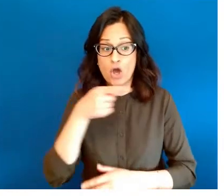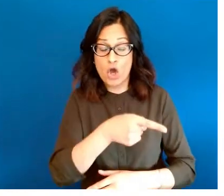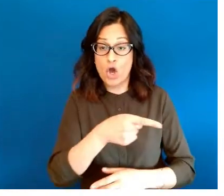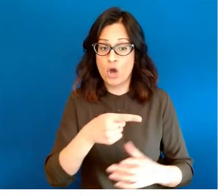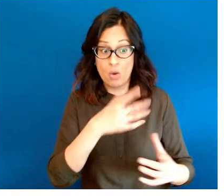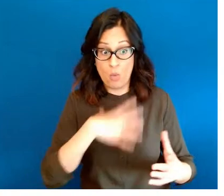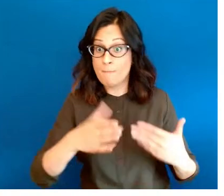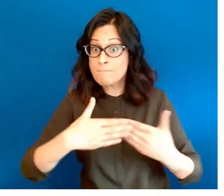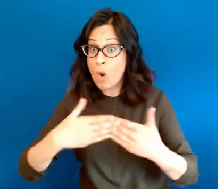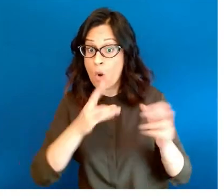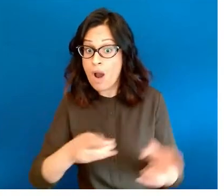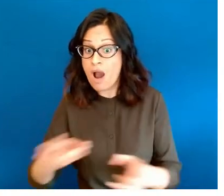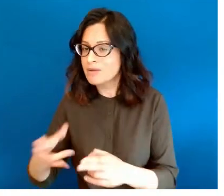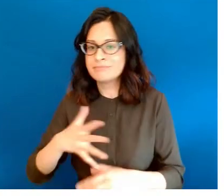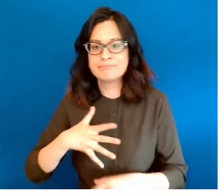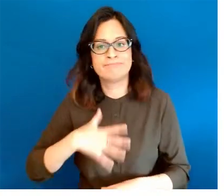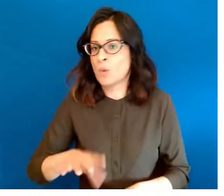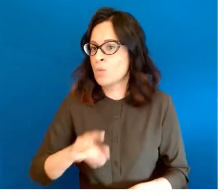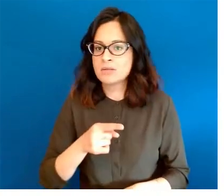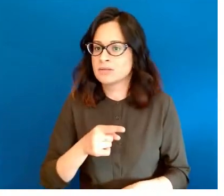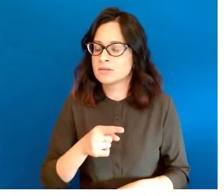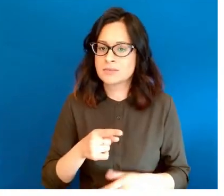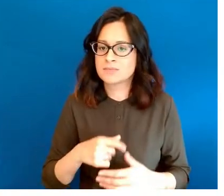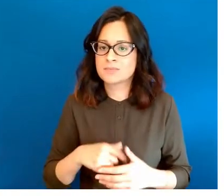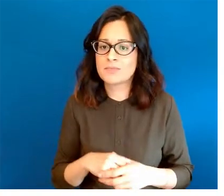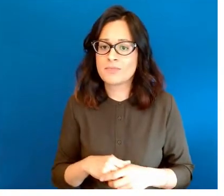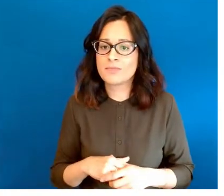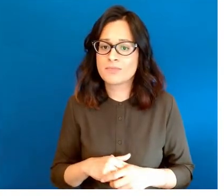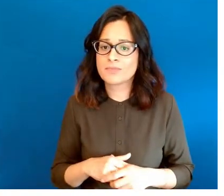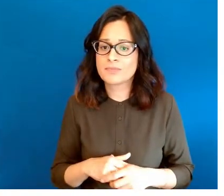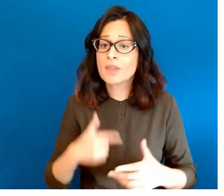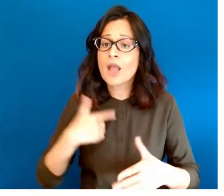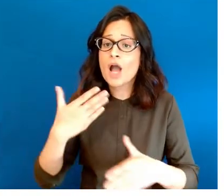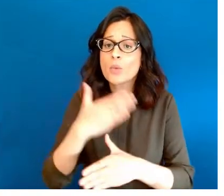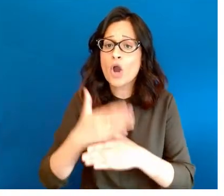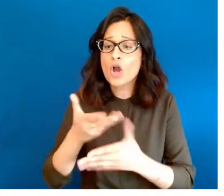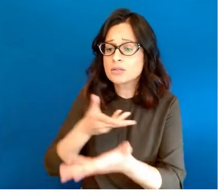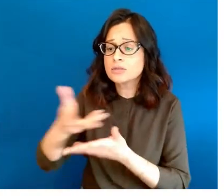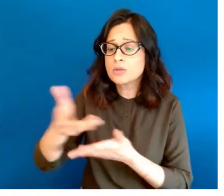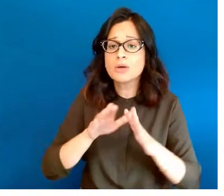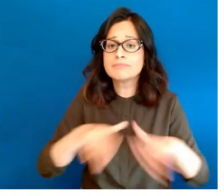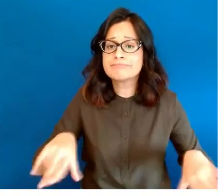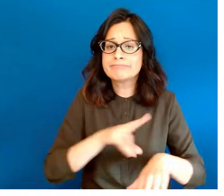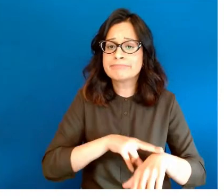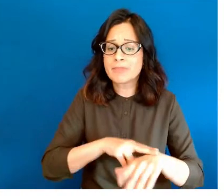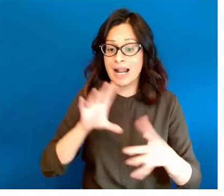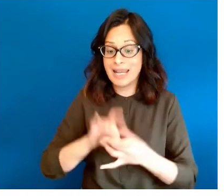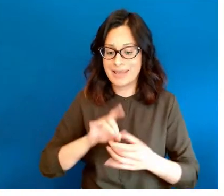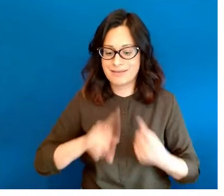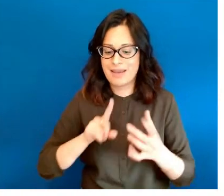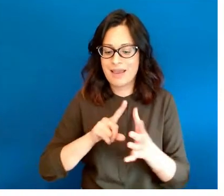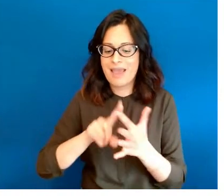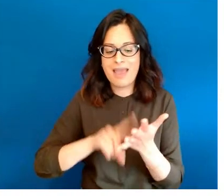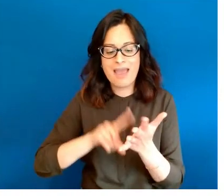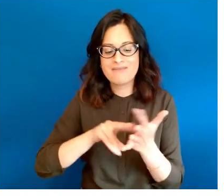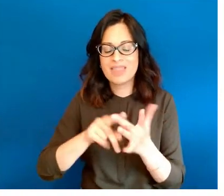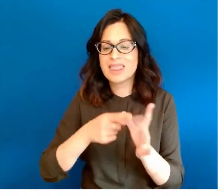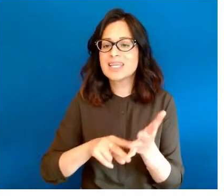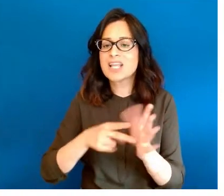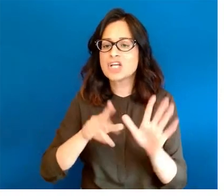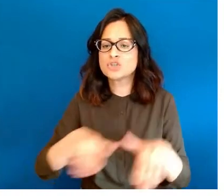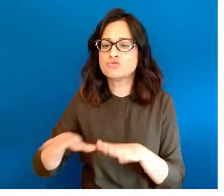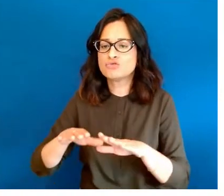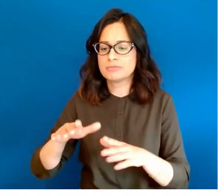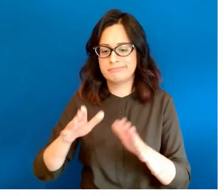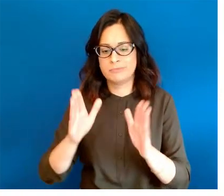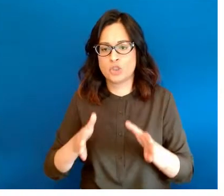deaths similar to Shaida. I work as a consultant paediatric allergist at the Evelina London Children's Hospital. I get to meet patients who